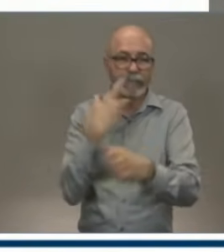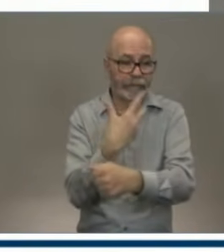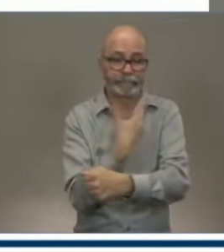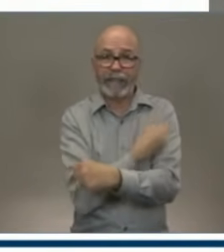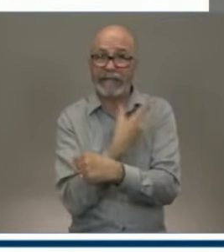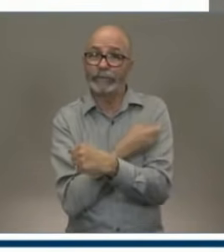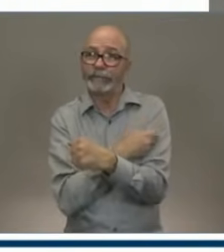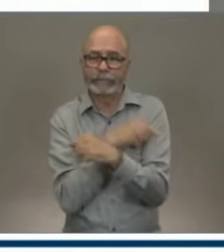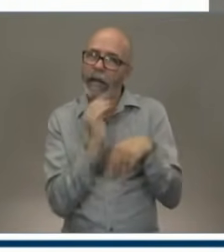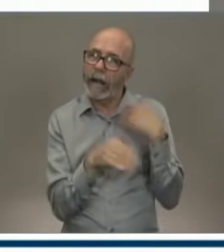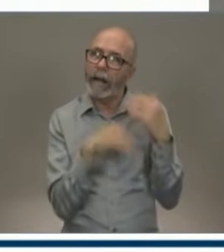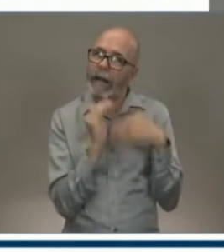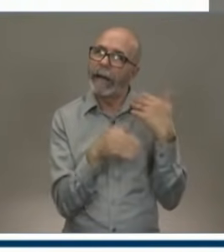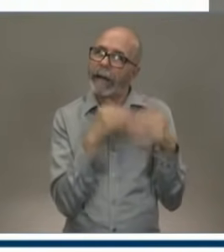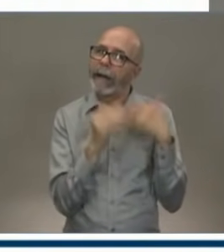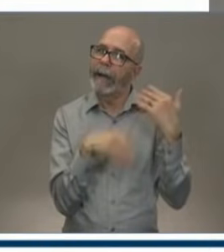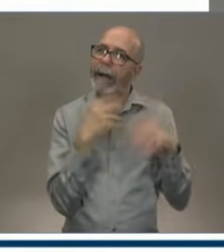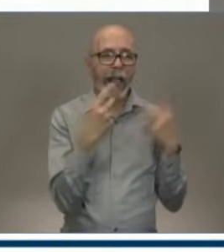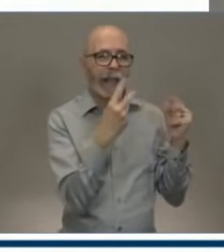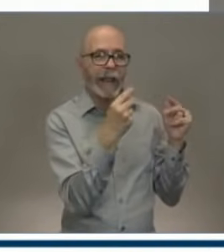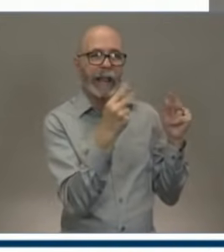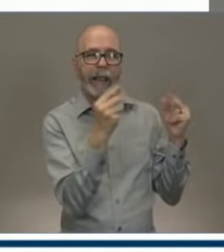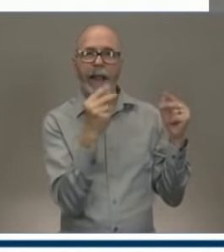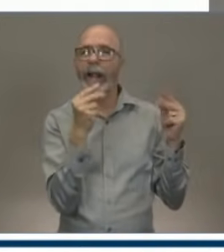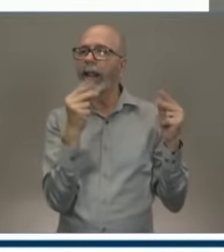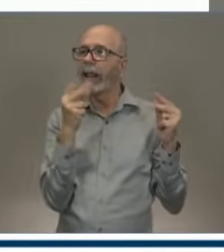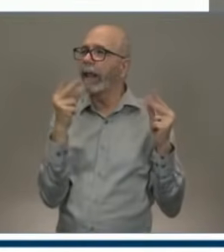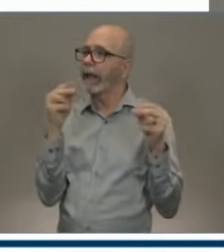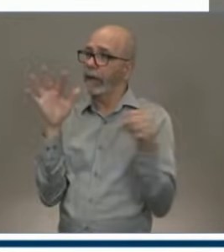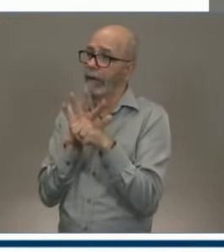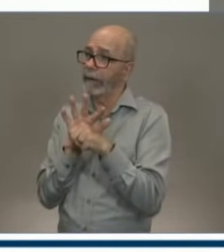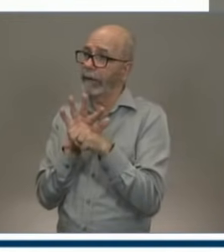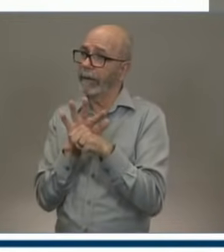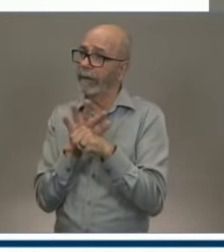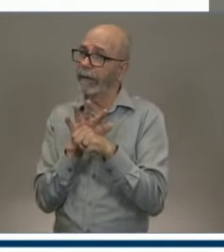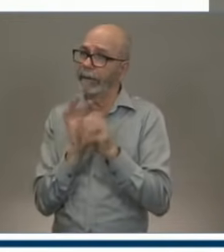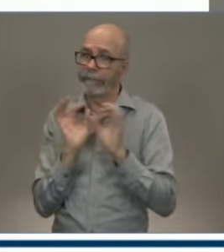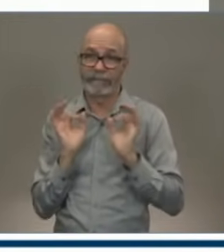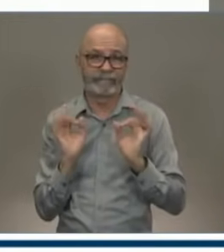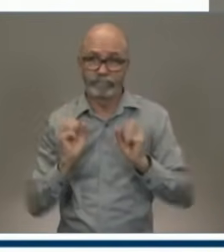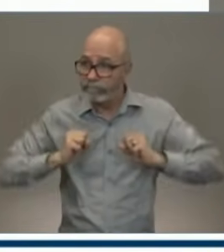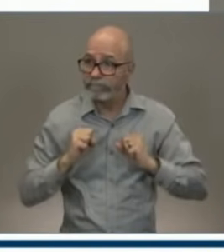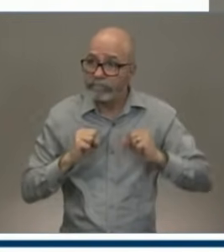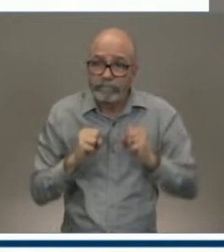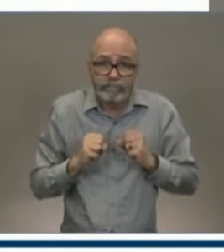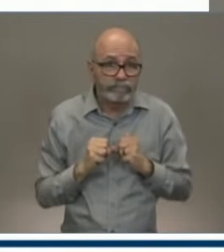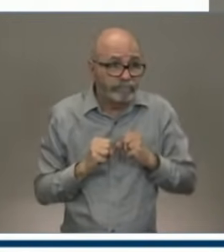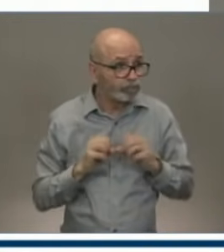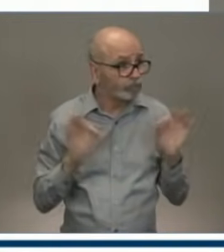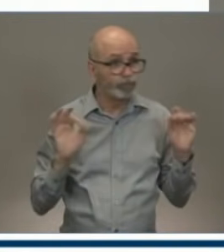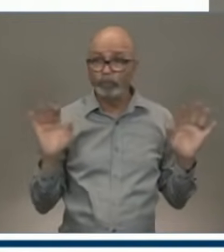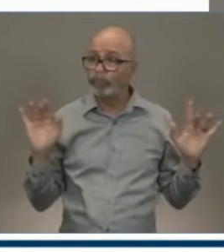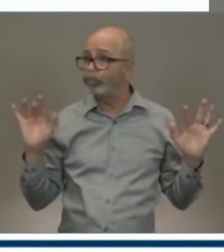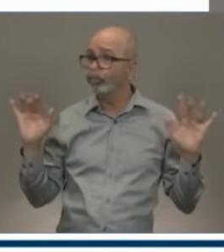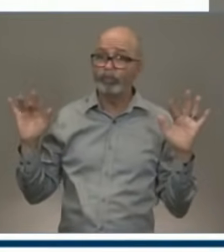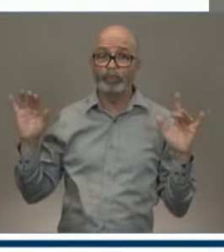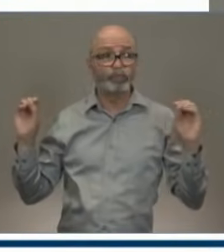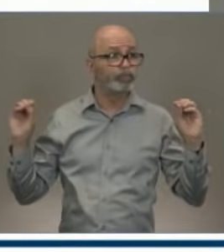get it out and distribute it in people's arms to get a necessary level of herd immunity that adds that extra level of